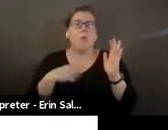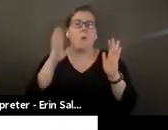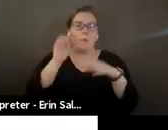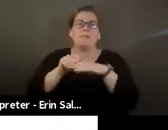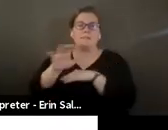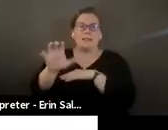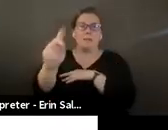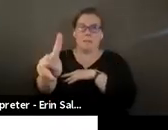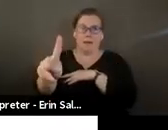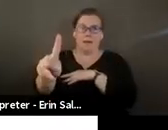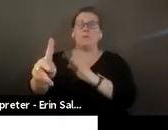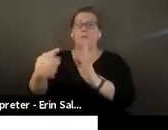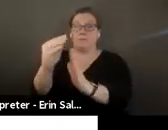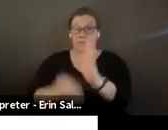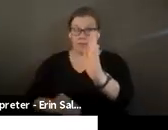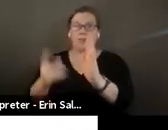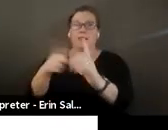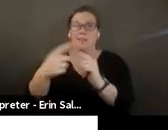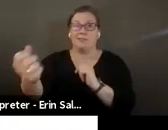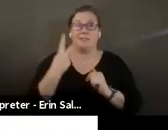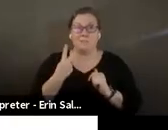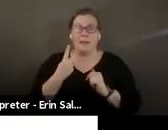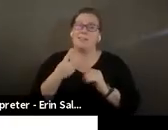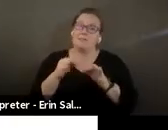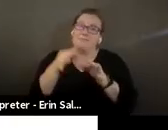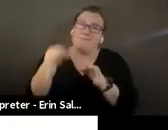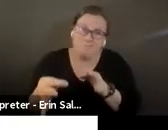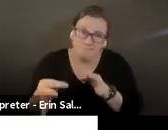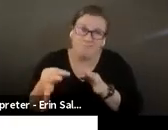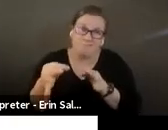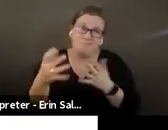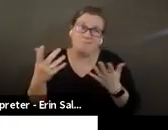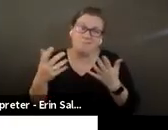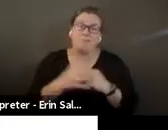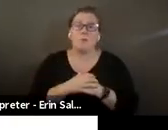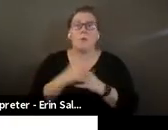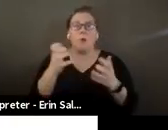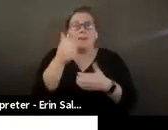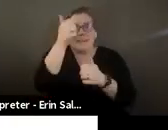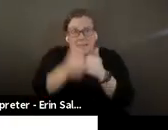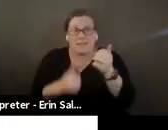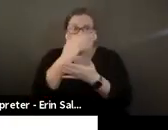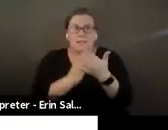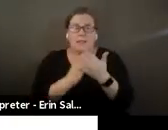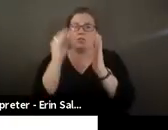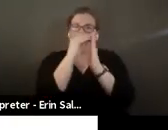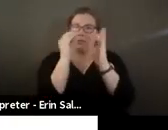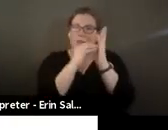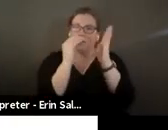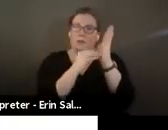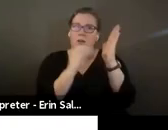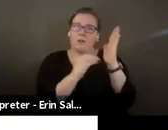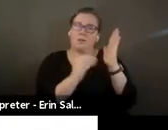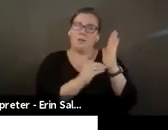approve. We do want all sections to be completed. That's why they're on there. We do need the information. And so please